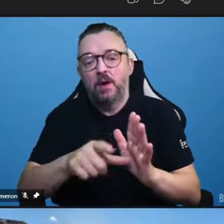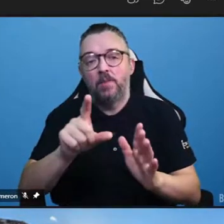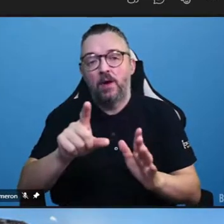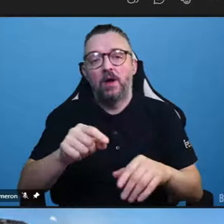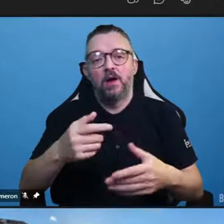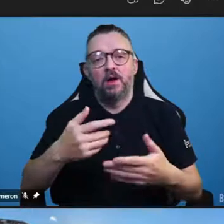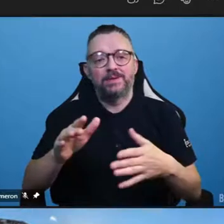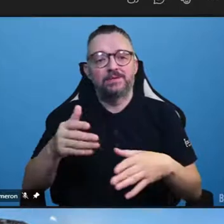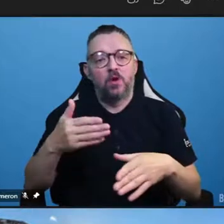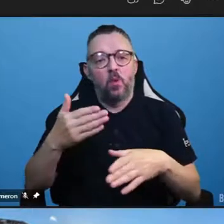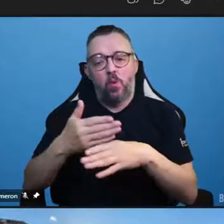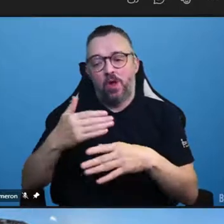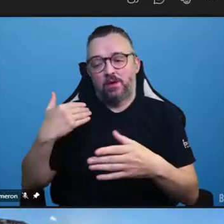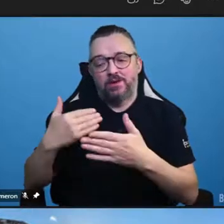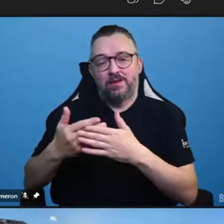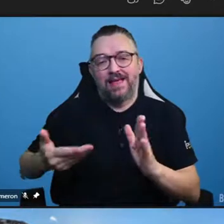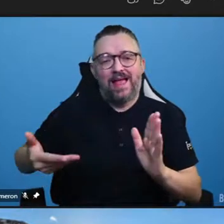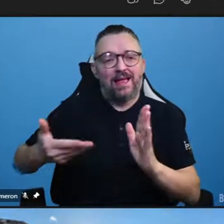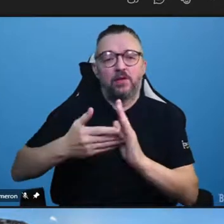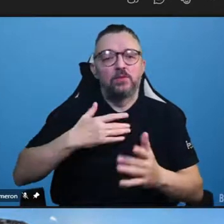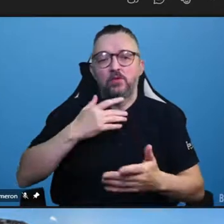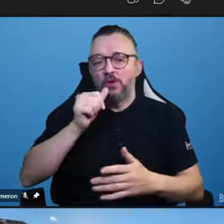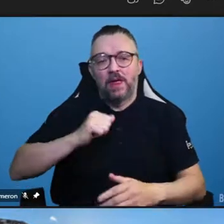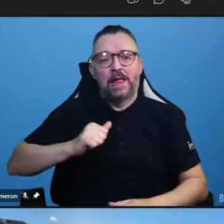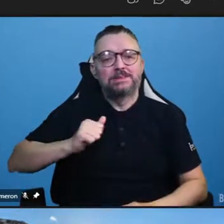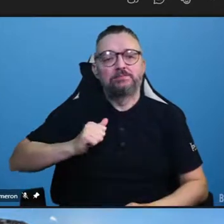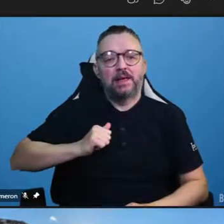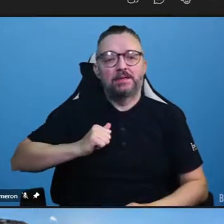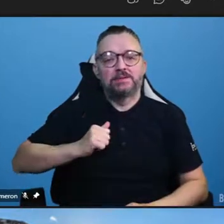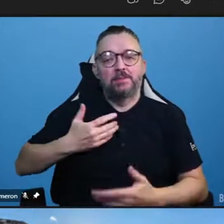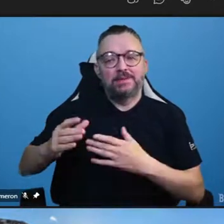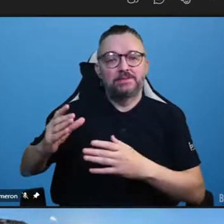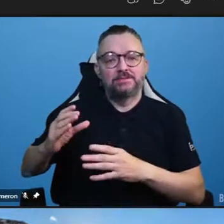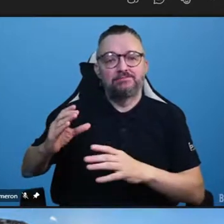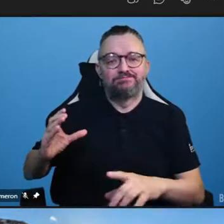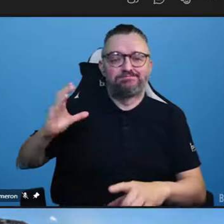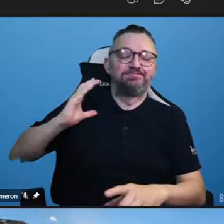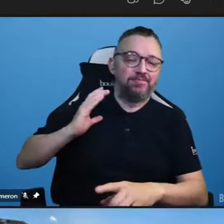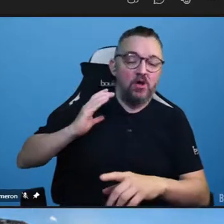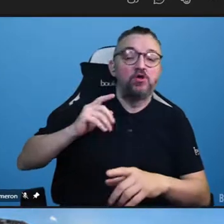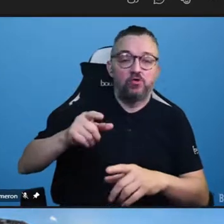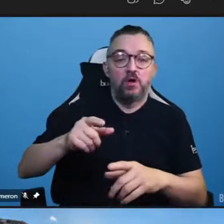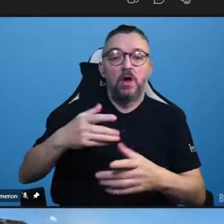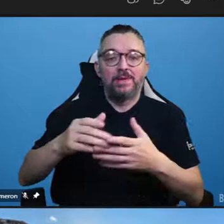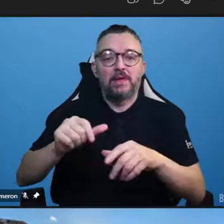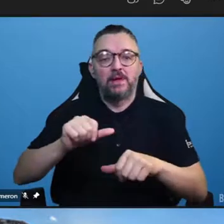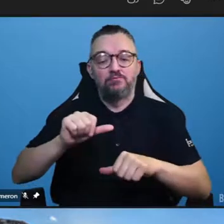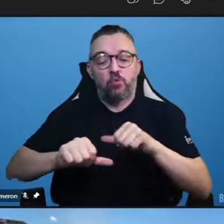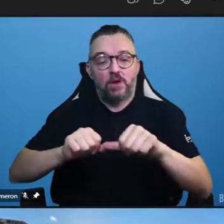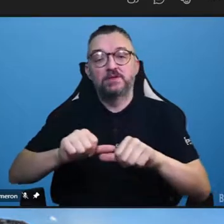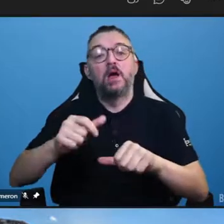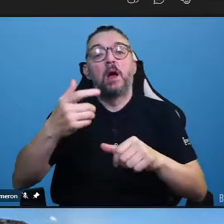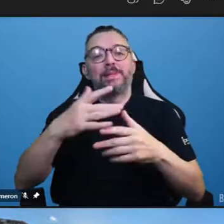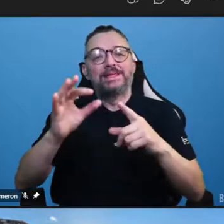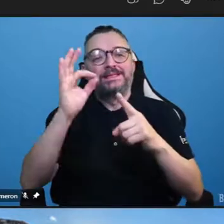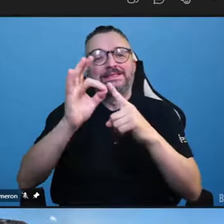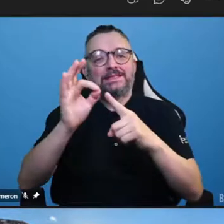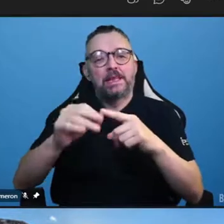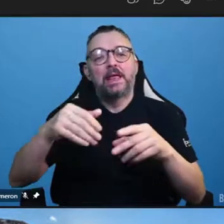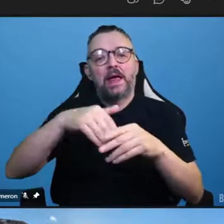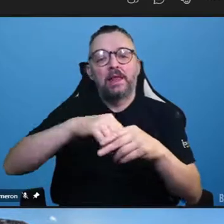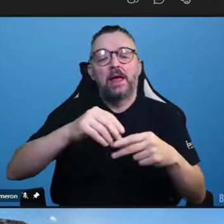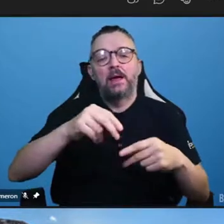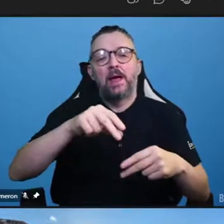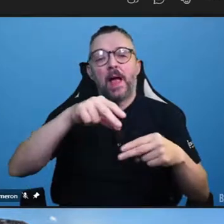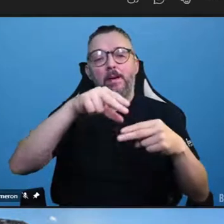work in the first 6 months that we didn't anticipate that has impacted on progress, but that's been detailed in Appendix 1 for the